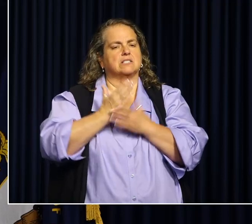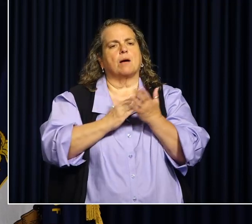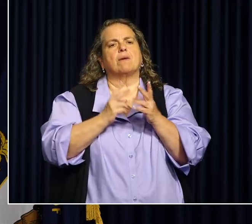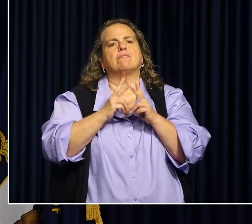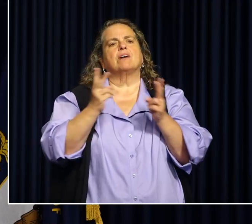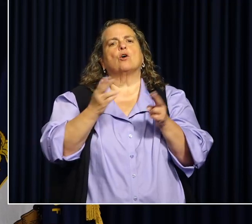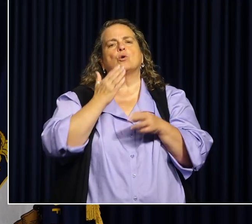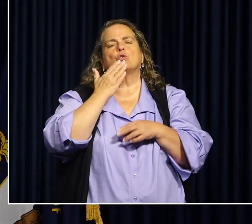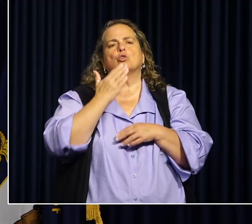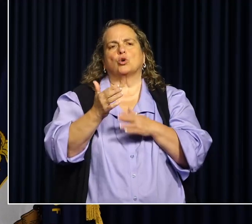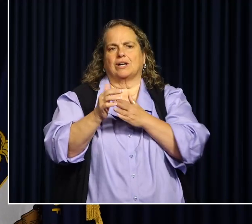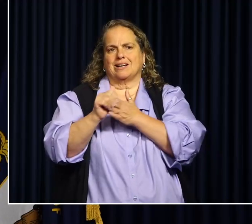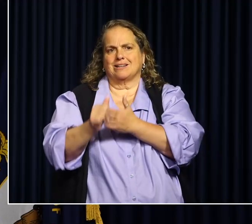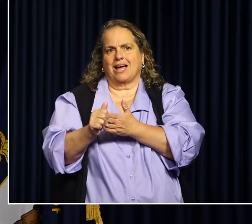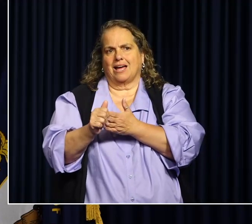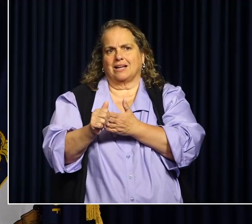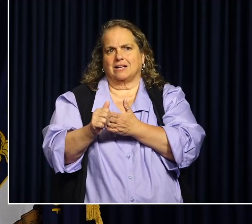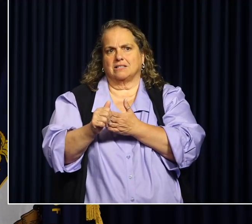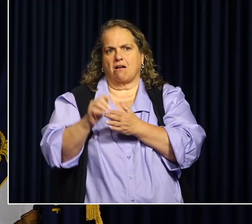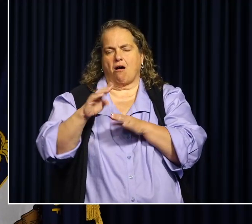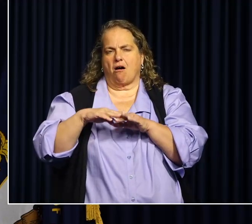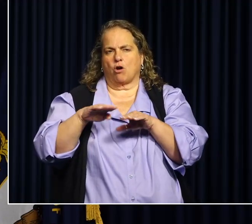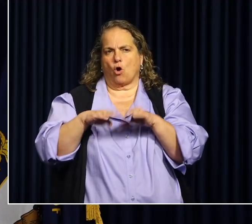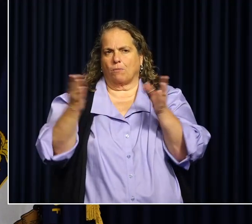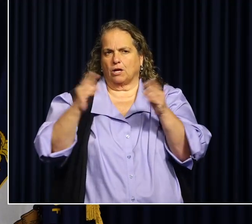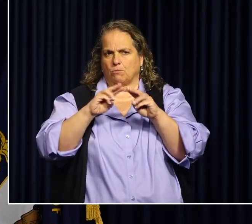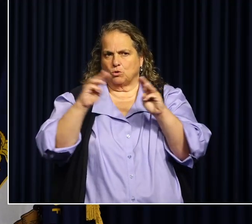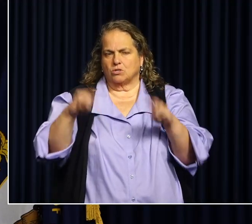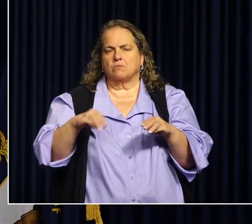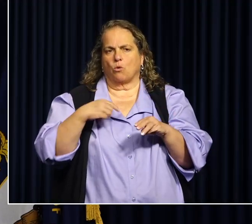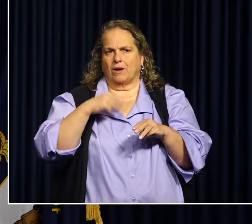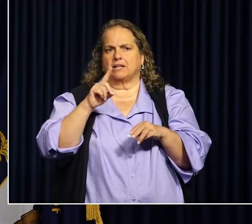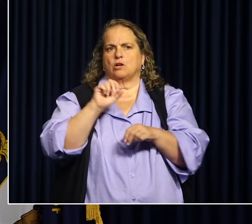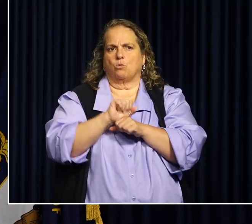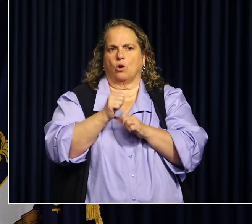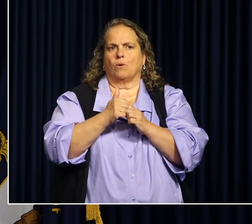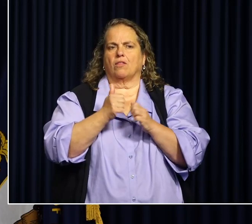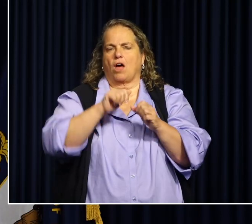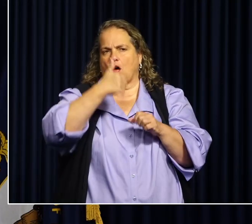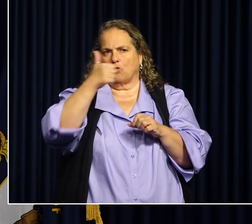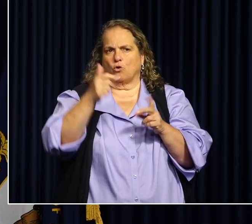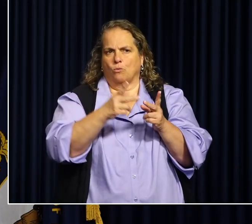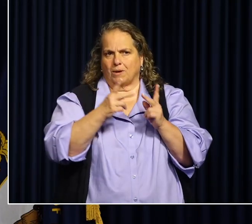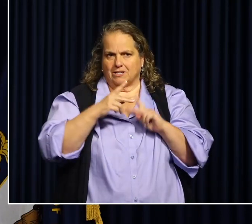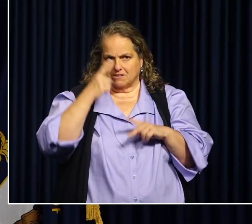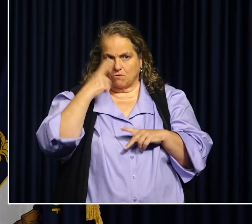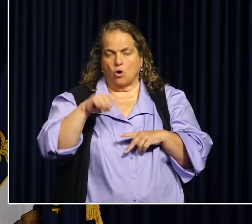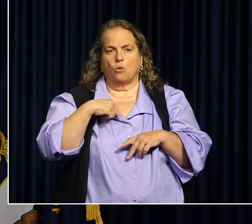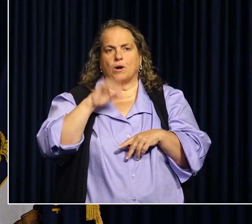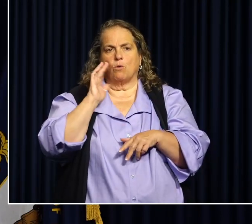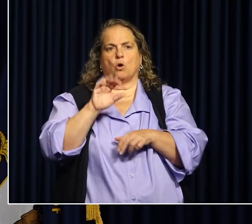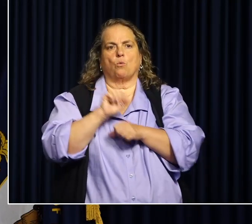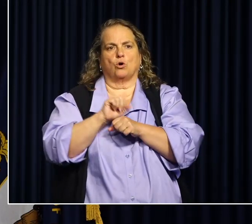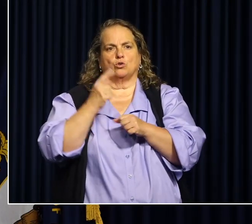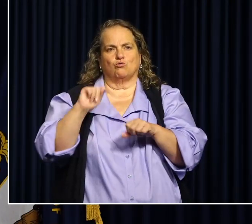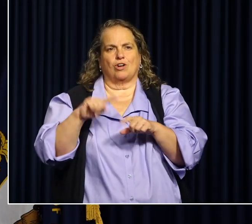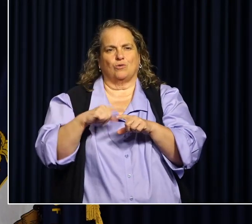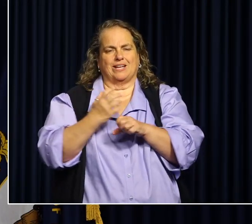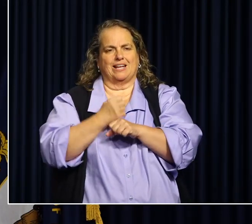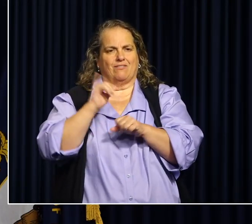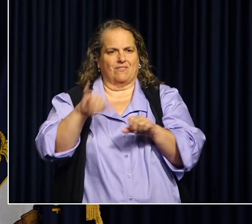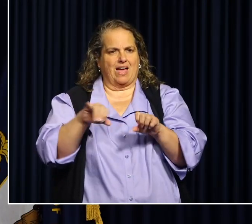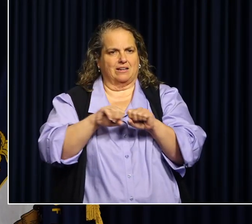good guidance that's out there that we've worked with other facilities for. We're going to be working to try to get that